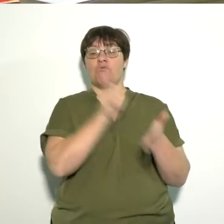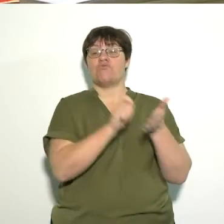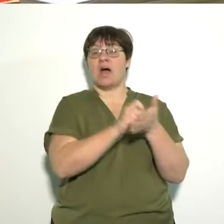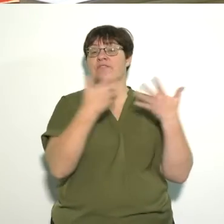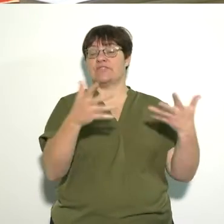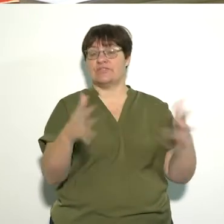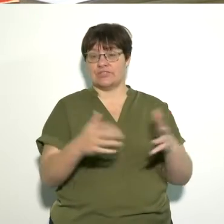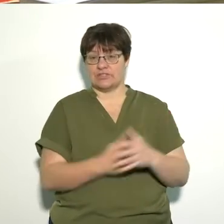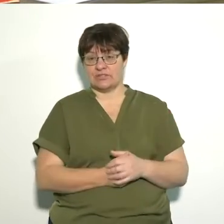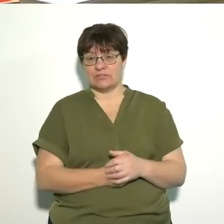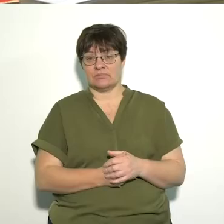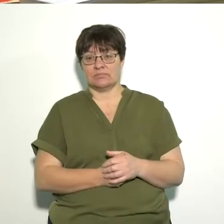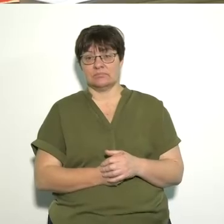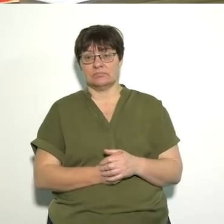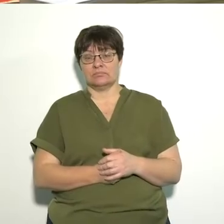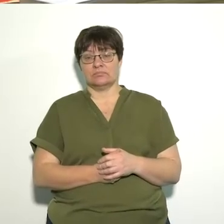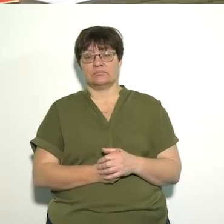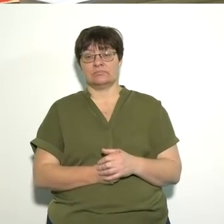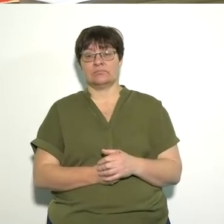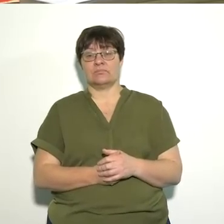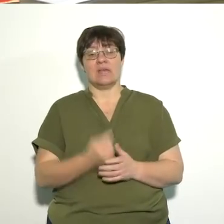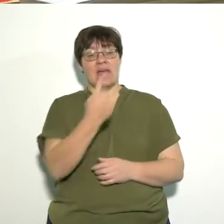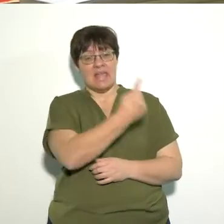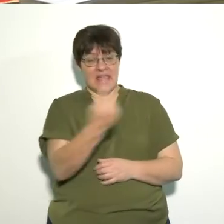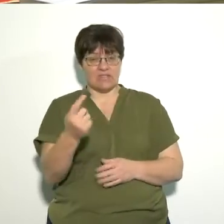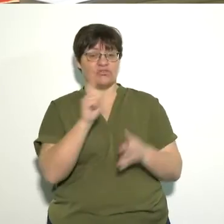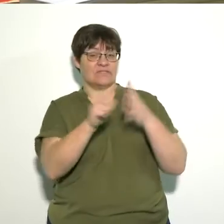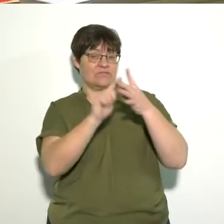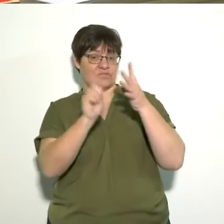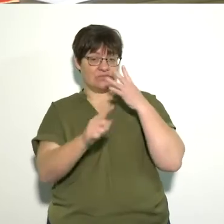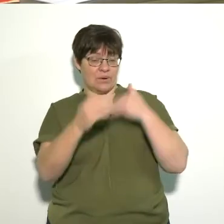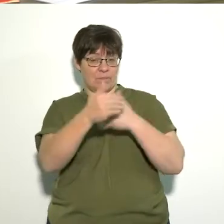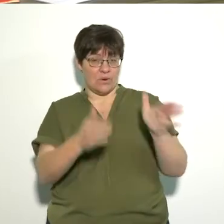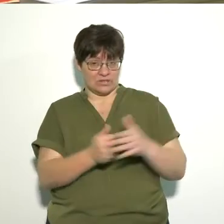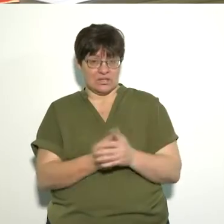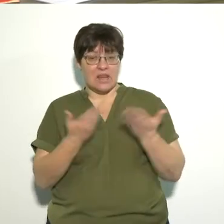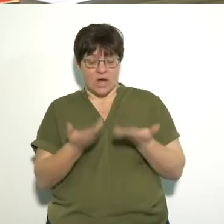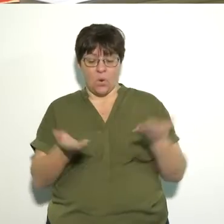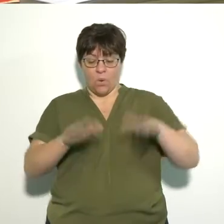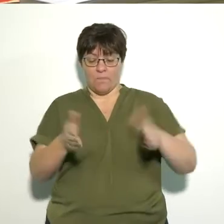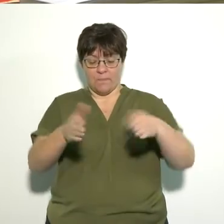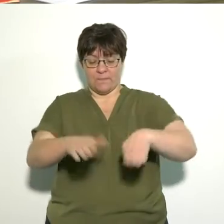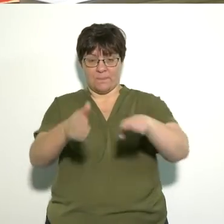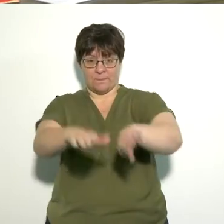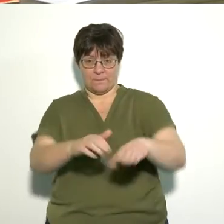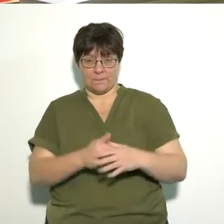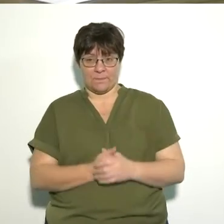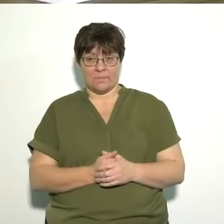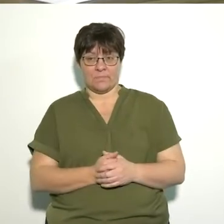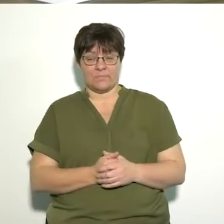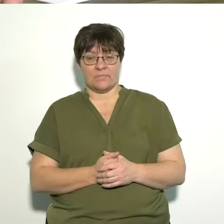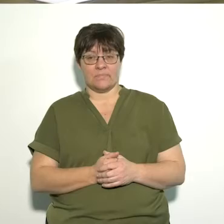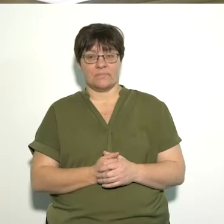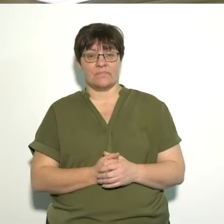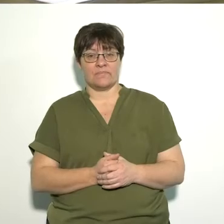numbers, 5 to 10, each one on a different matchbox. And now I'm going to flip my matchboxes over,